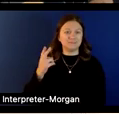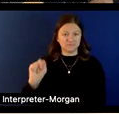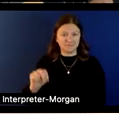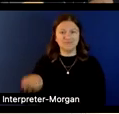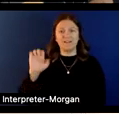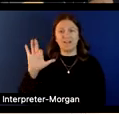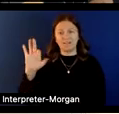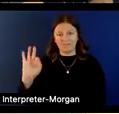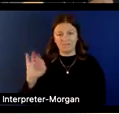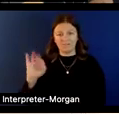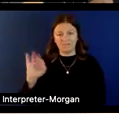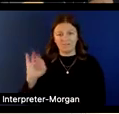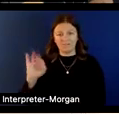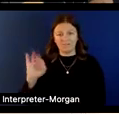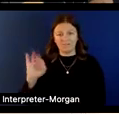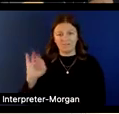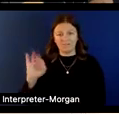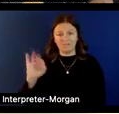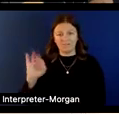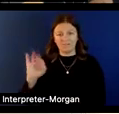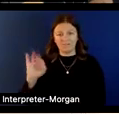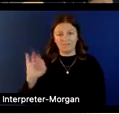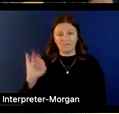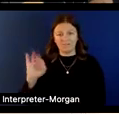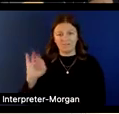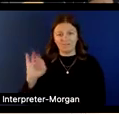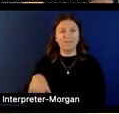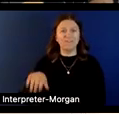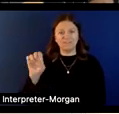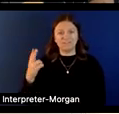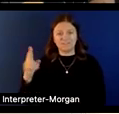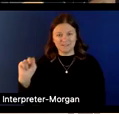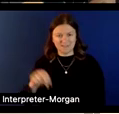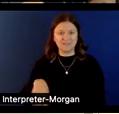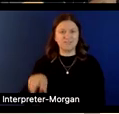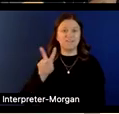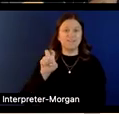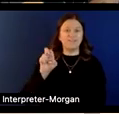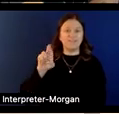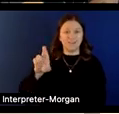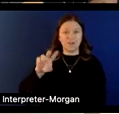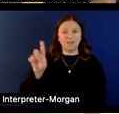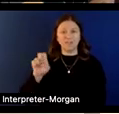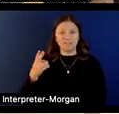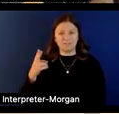12, and now it's 13, 14, 15, 16,